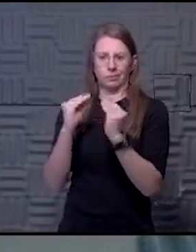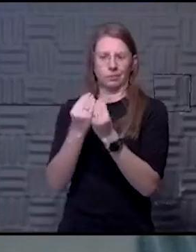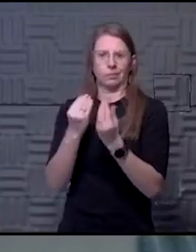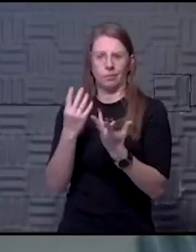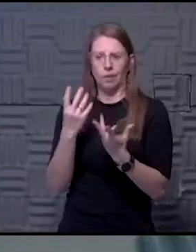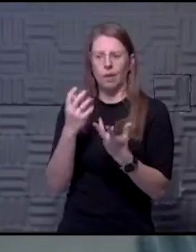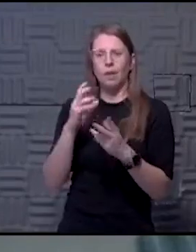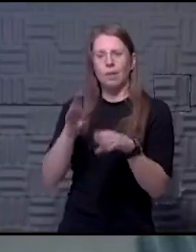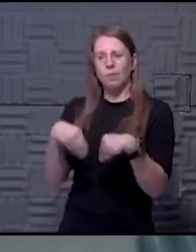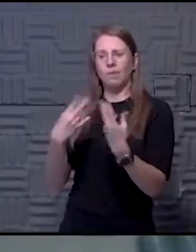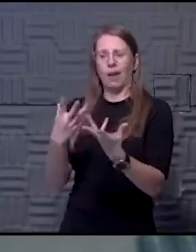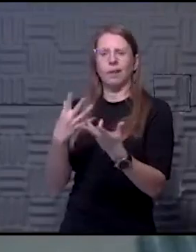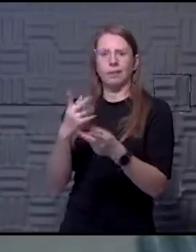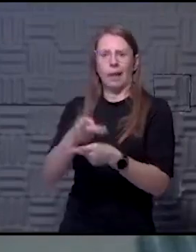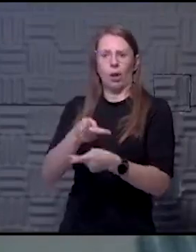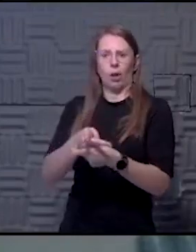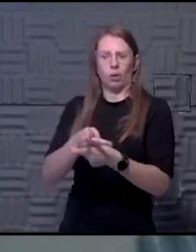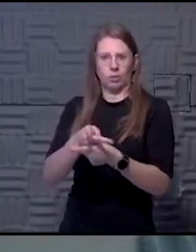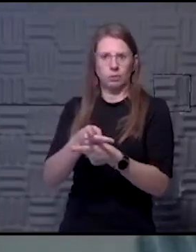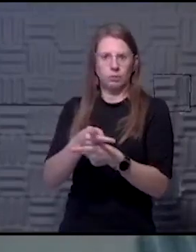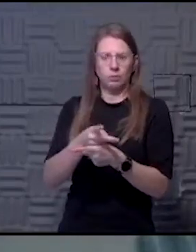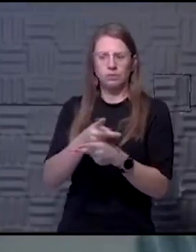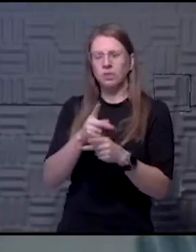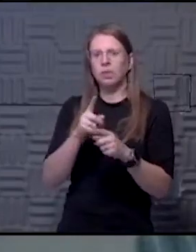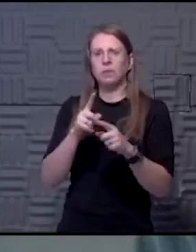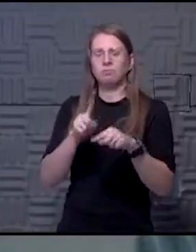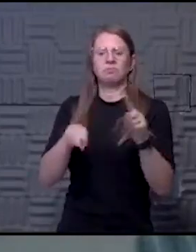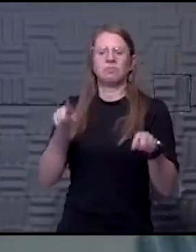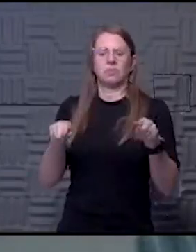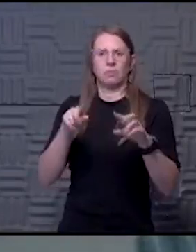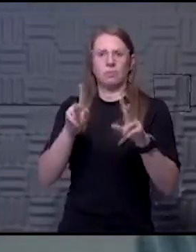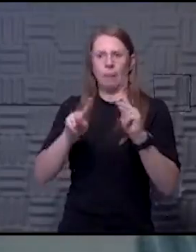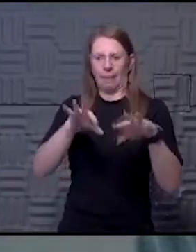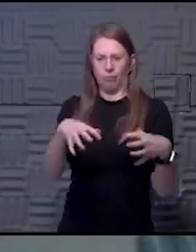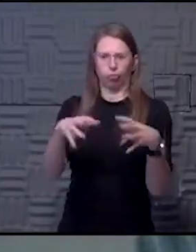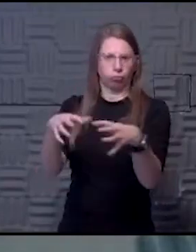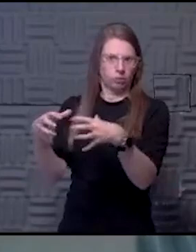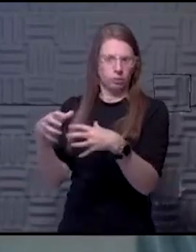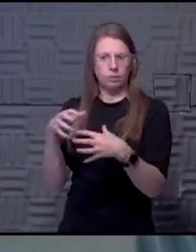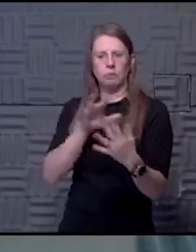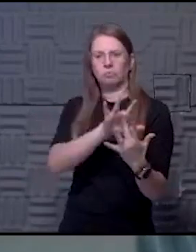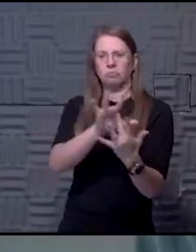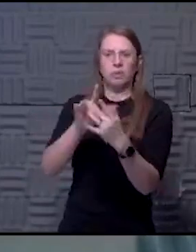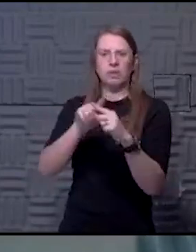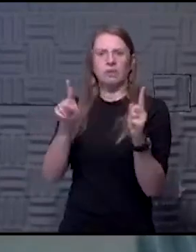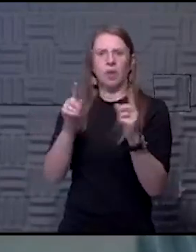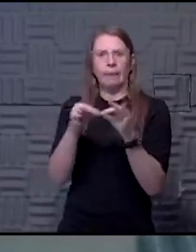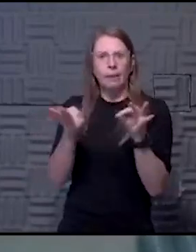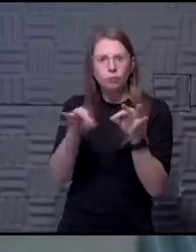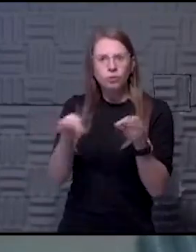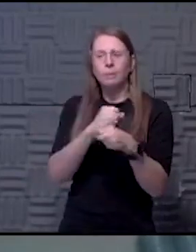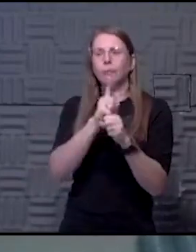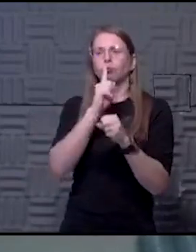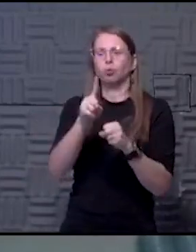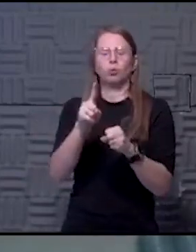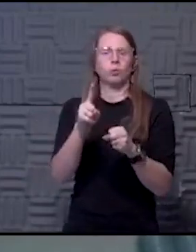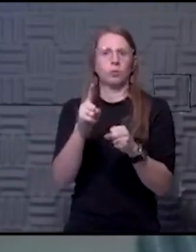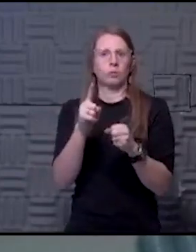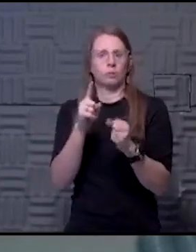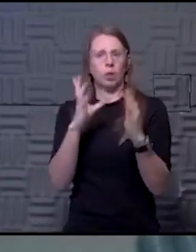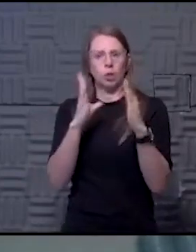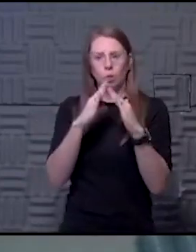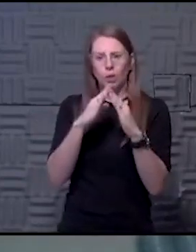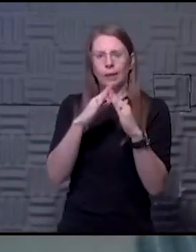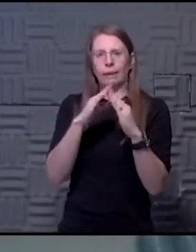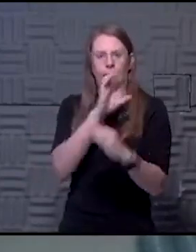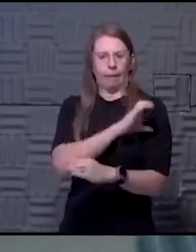in the classic parlance, to a number of populations, making sure we're reaching out in different languages, making sure we're working through a number of our community